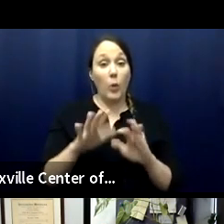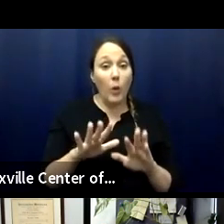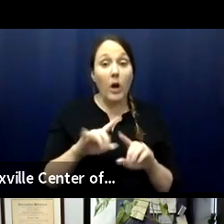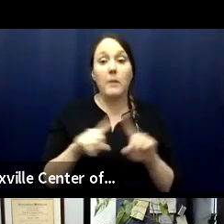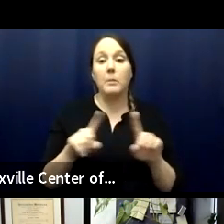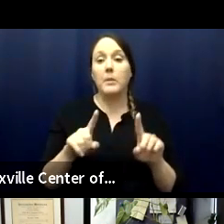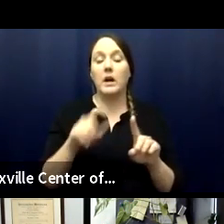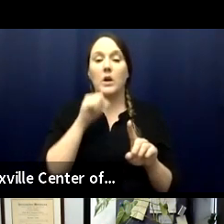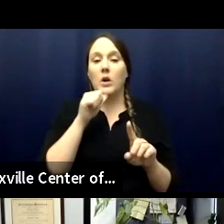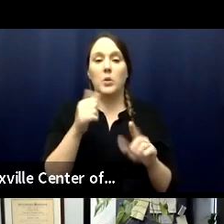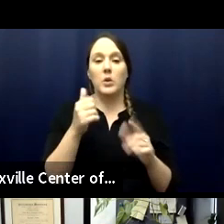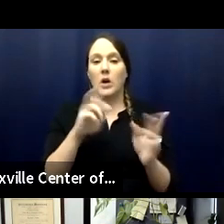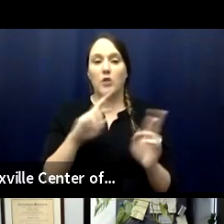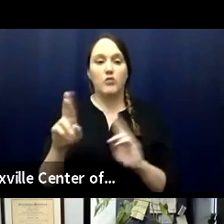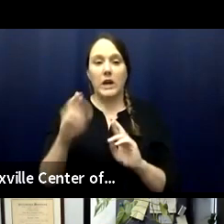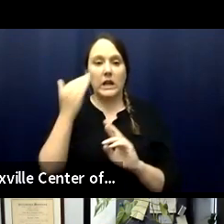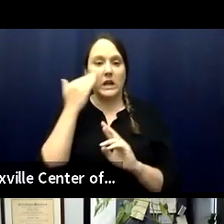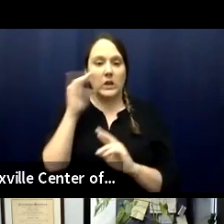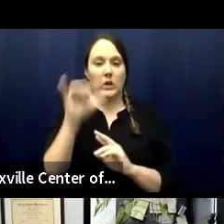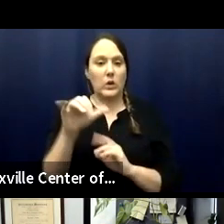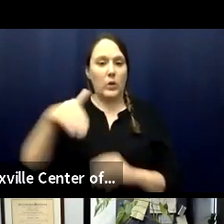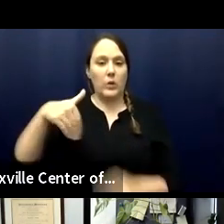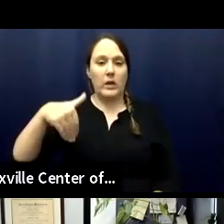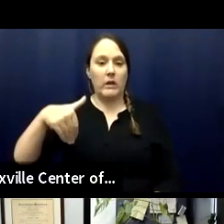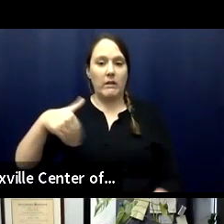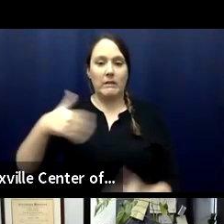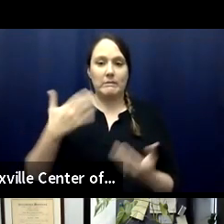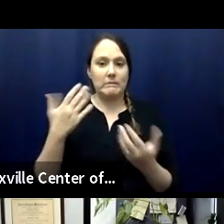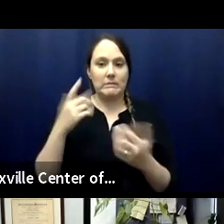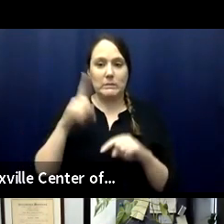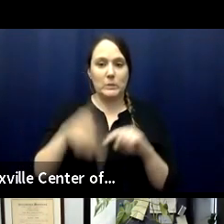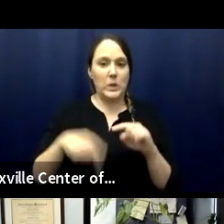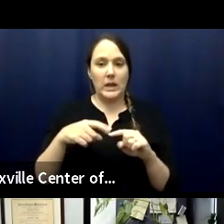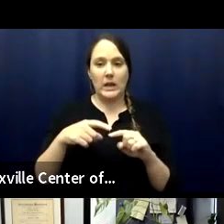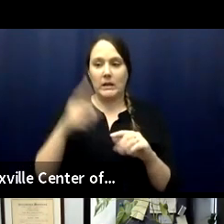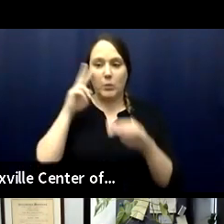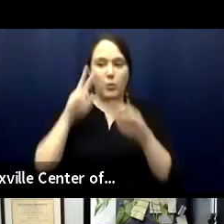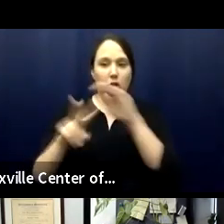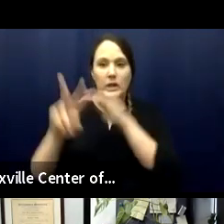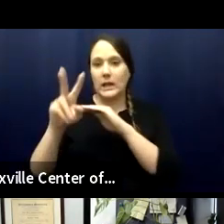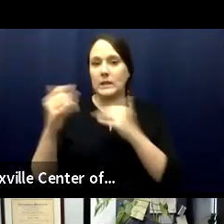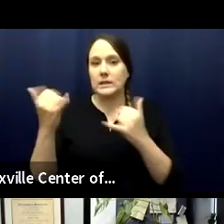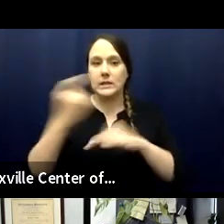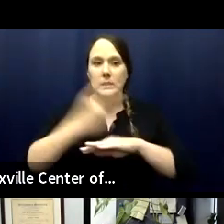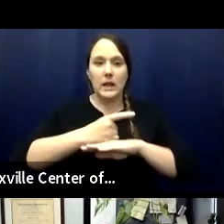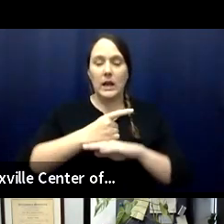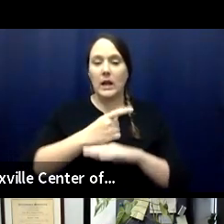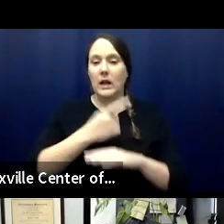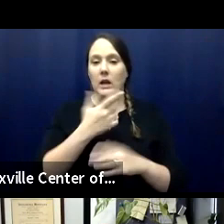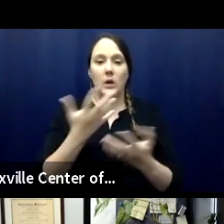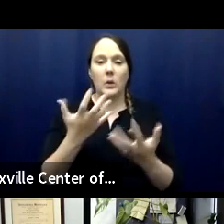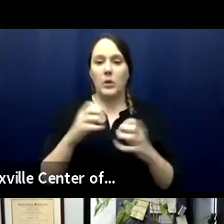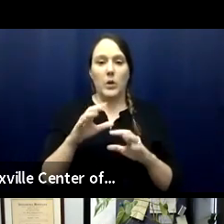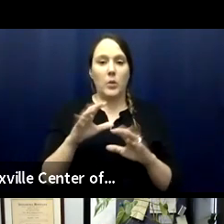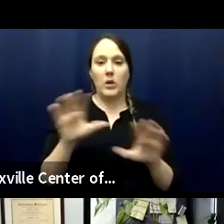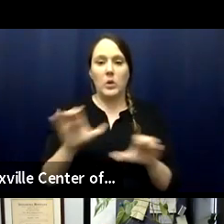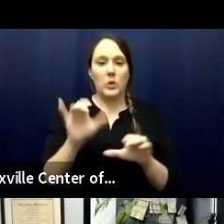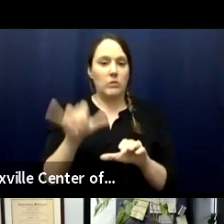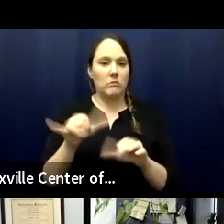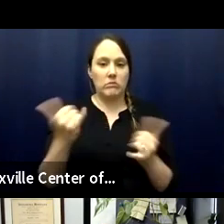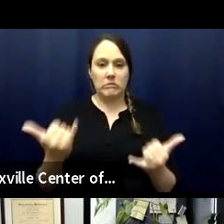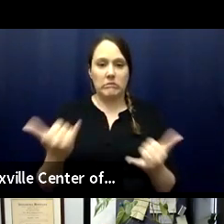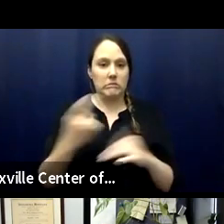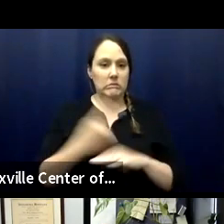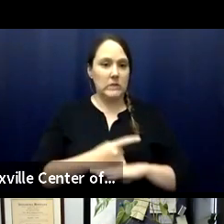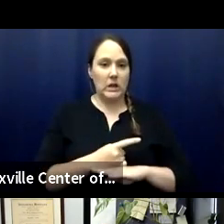we're there to know that yet. We can't really predict today, and I don't think today is the day we would want to lift that, even though,